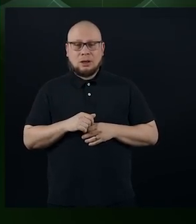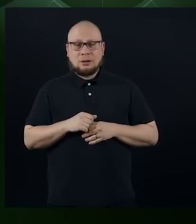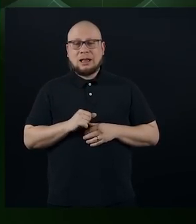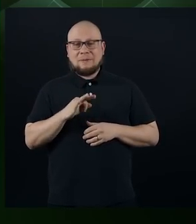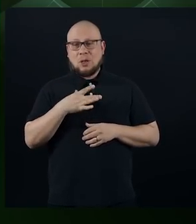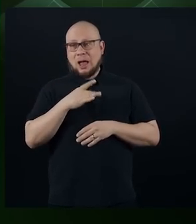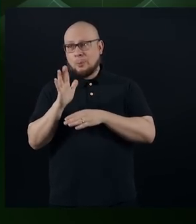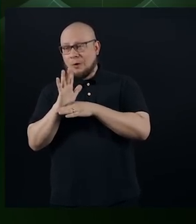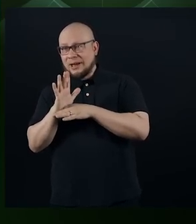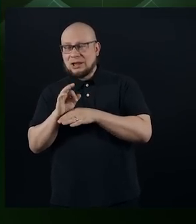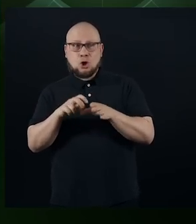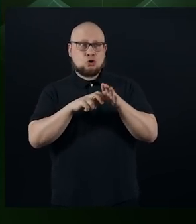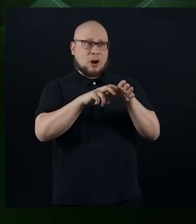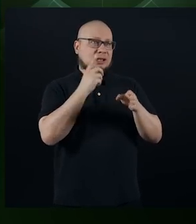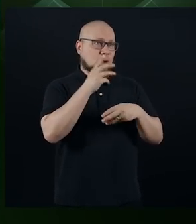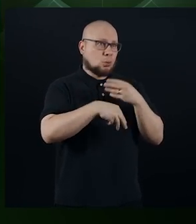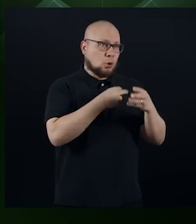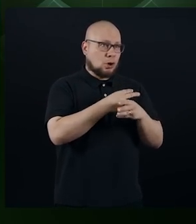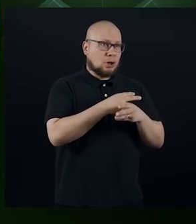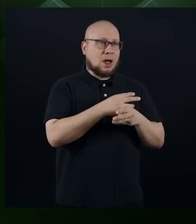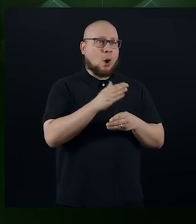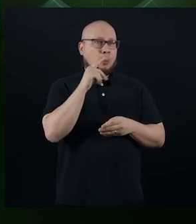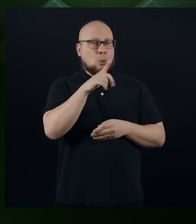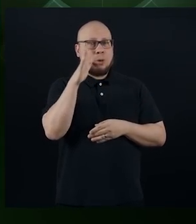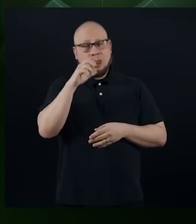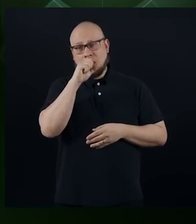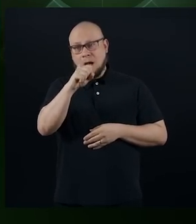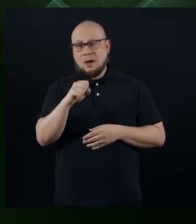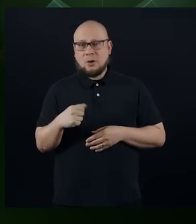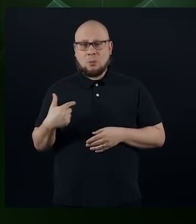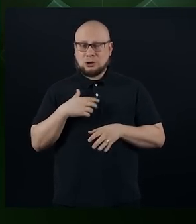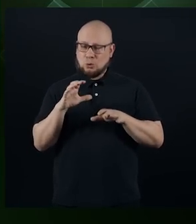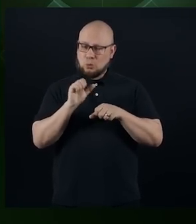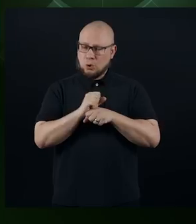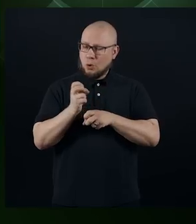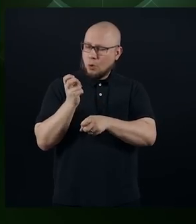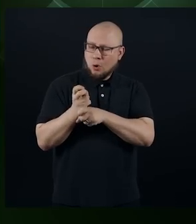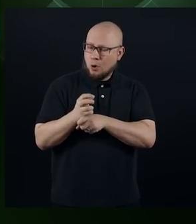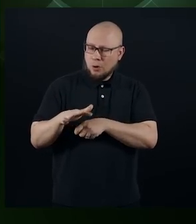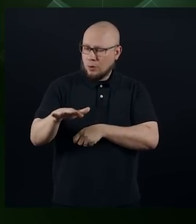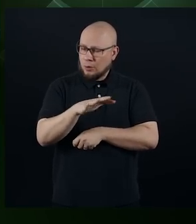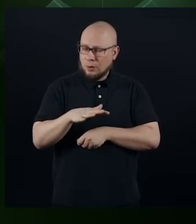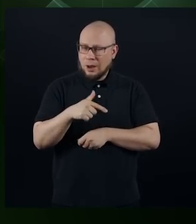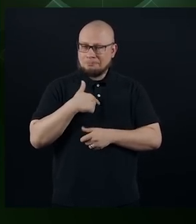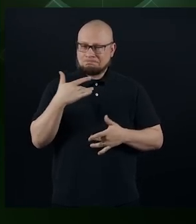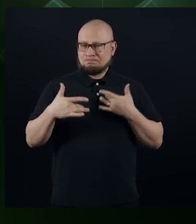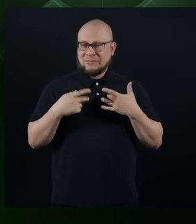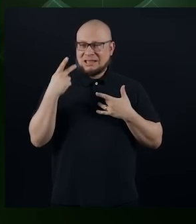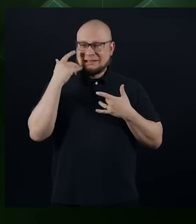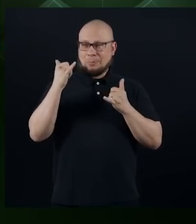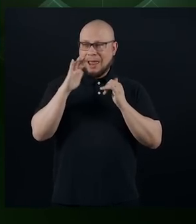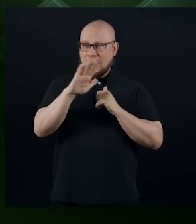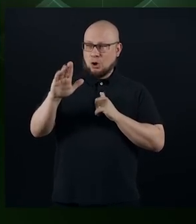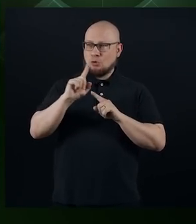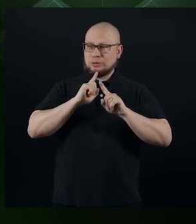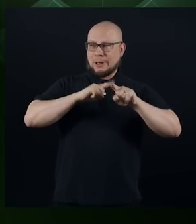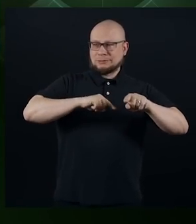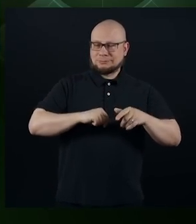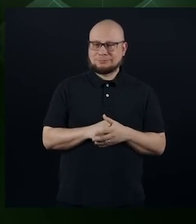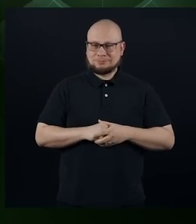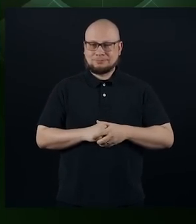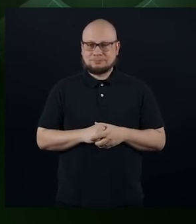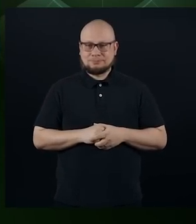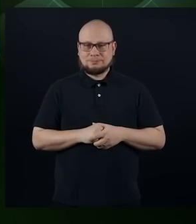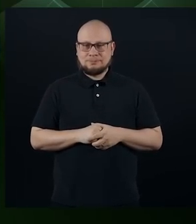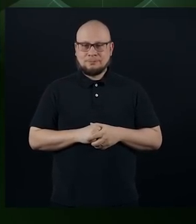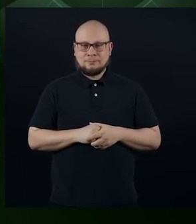of the films. This has been a real labour of love bringing this project to life, and I can't wait to see players' reactions to it. Bringing Pirates